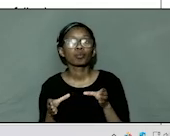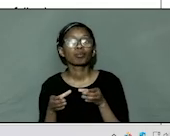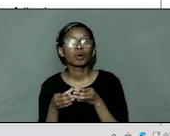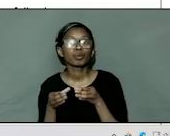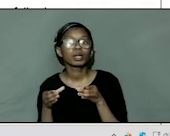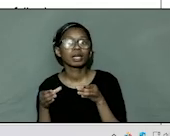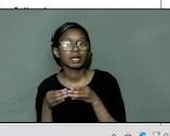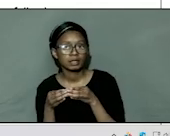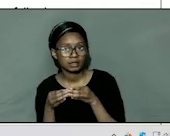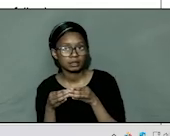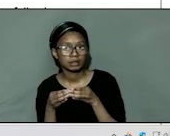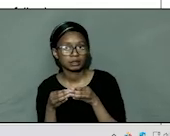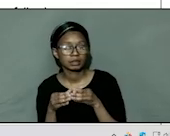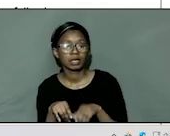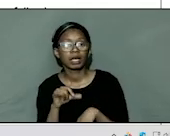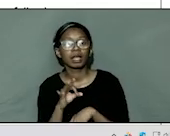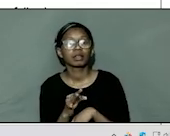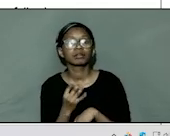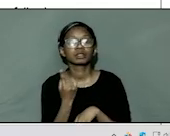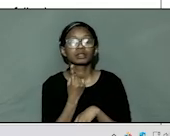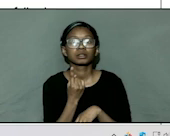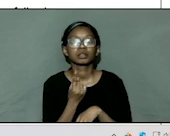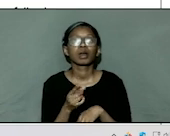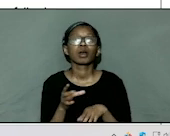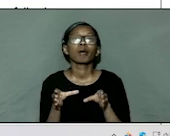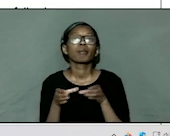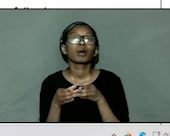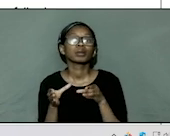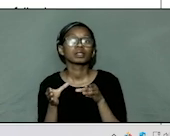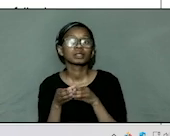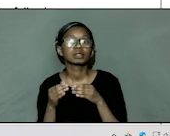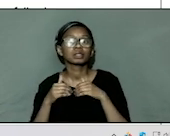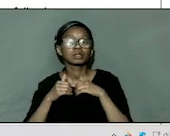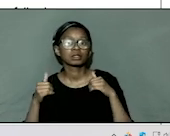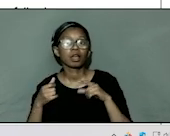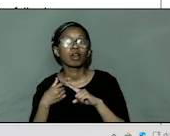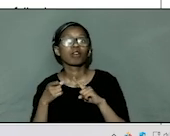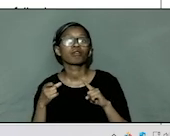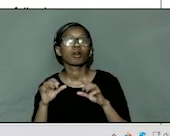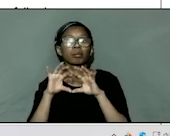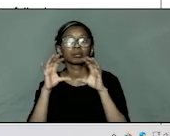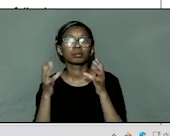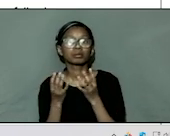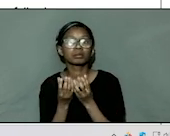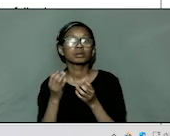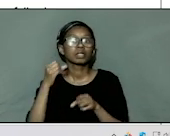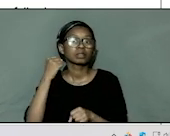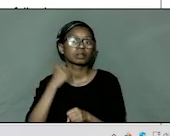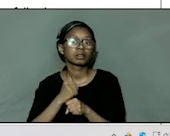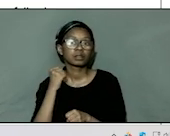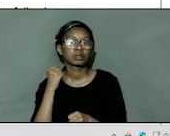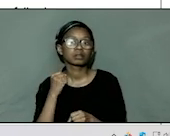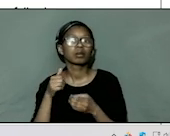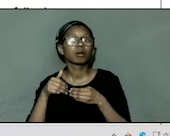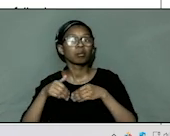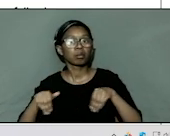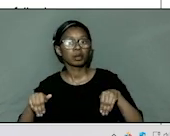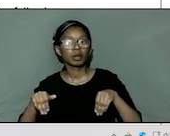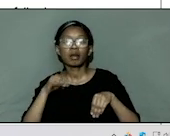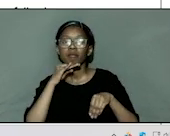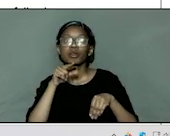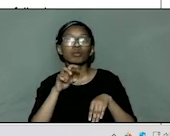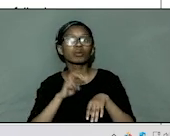a single population of a species becomes separated by a geographical barrier, ne, you must mention that